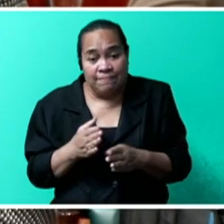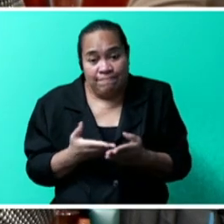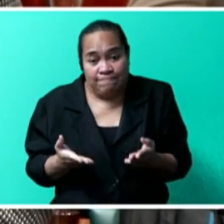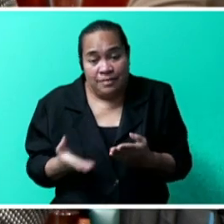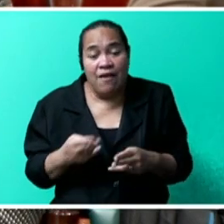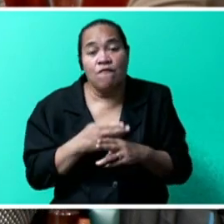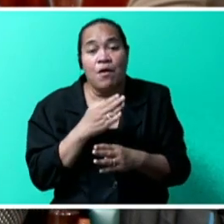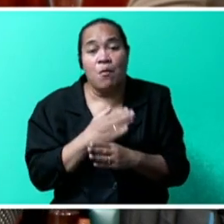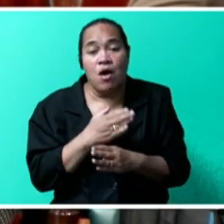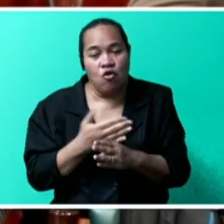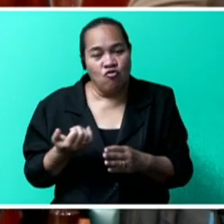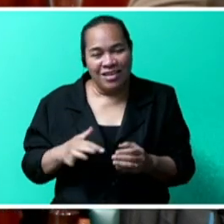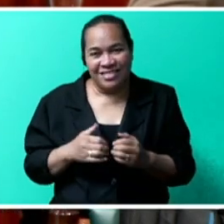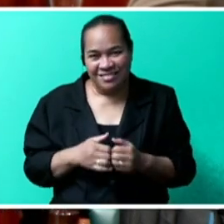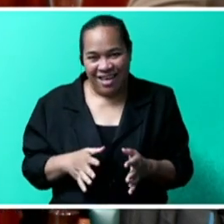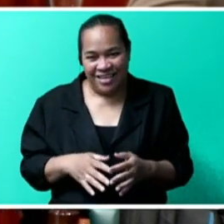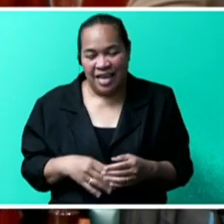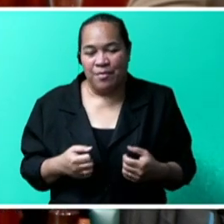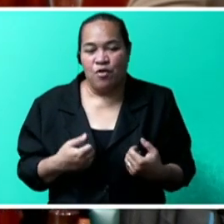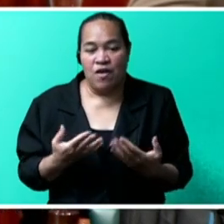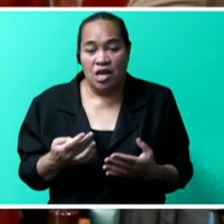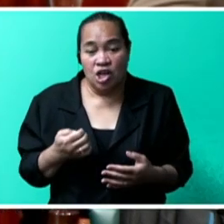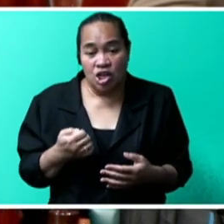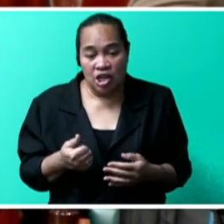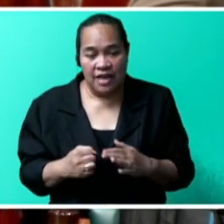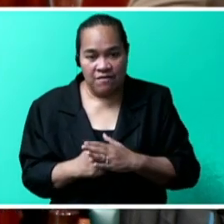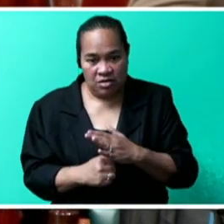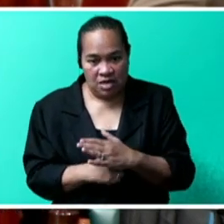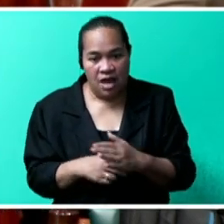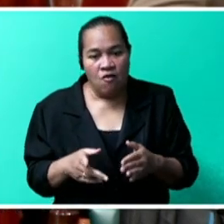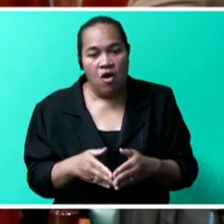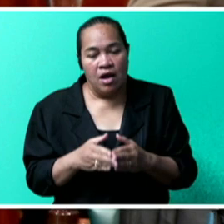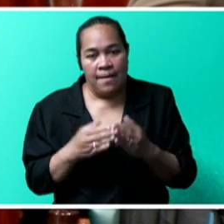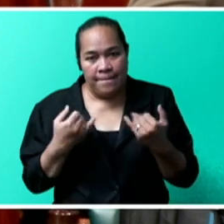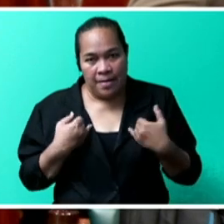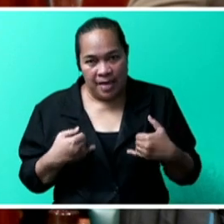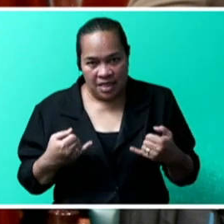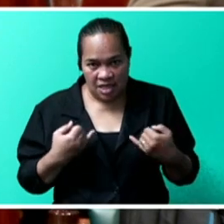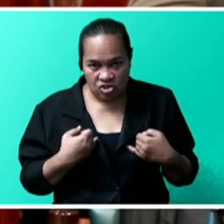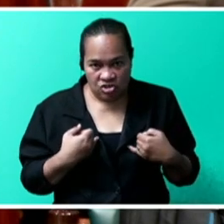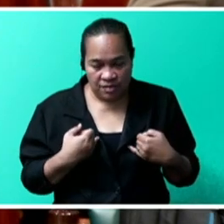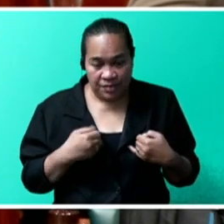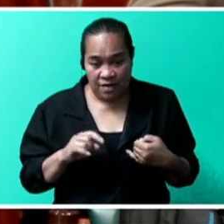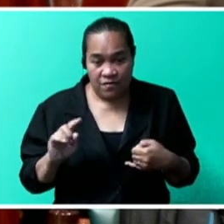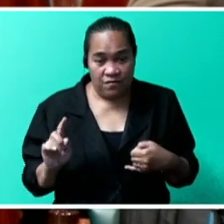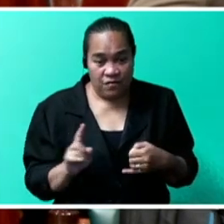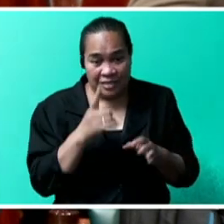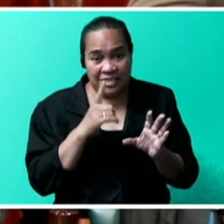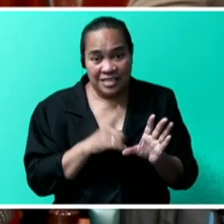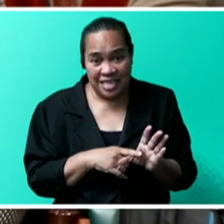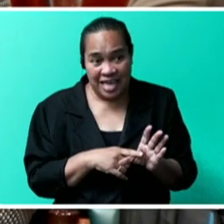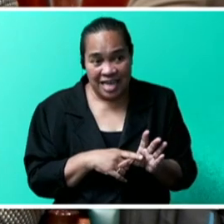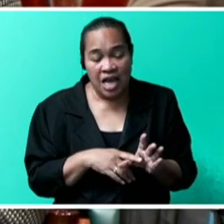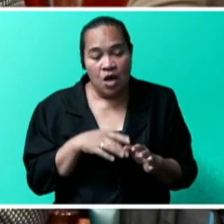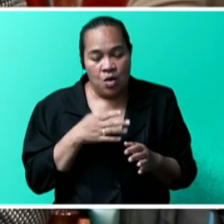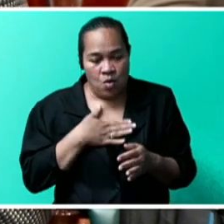framework, providing an early foundation for implementation. Mr. Speaker, said the first year of implementation is deliberately